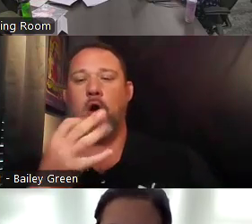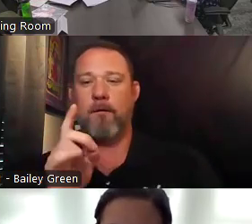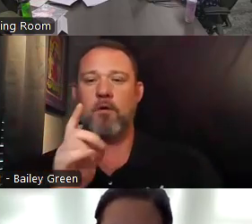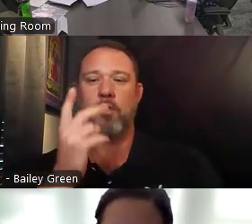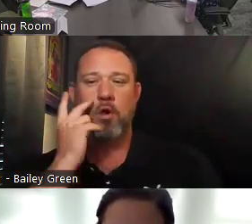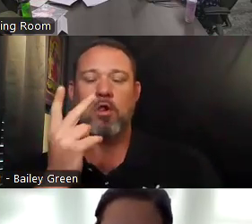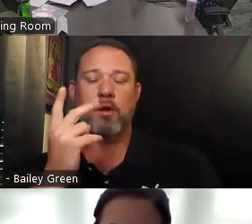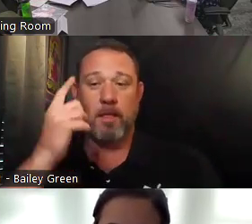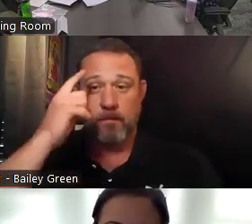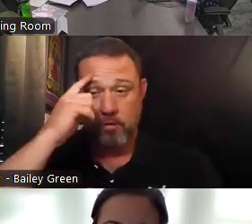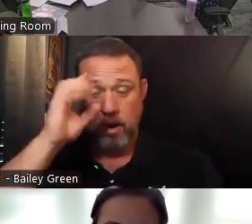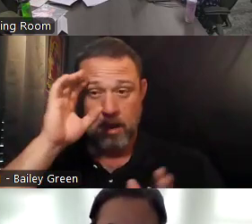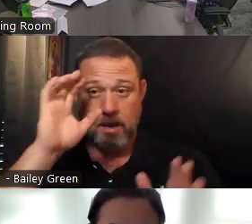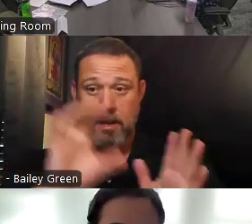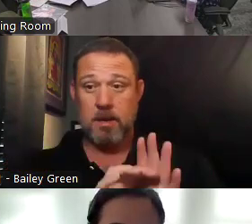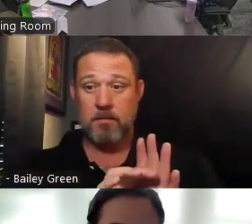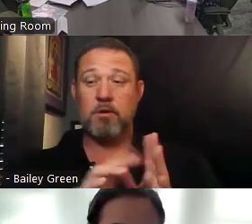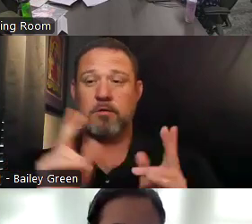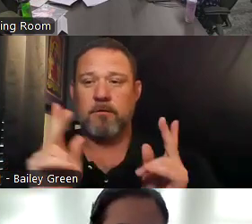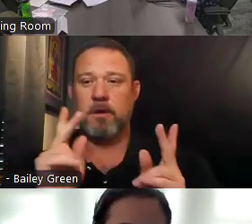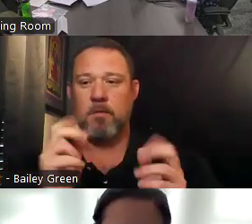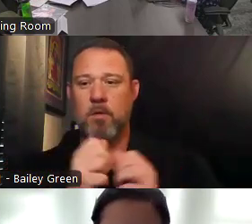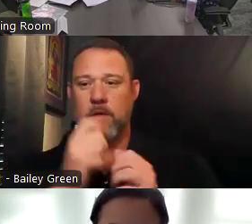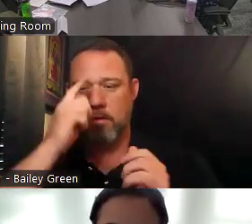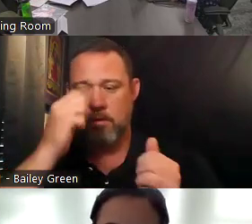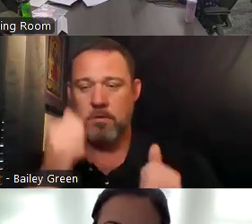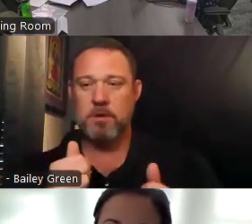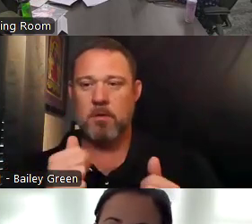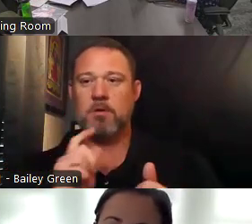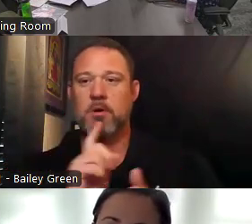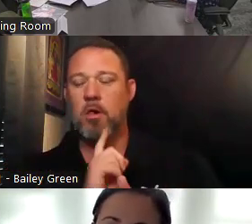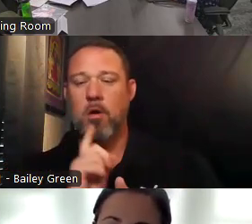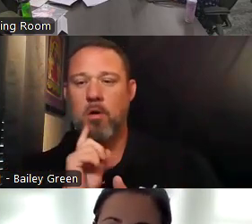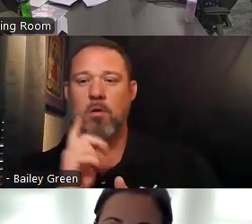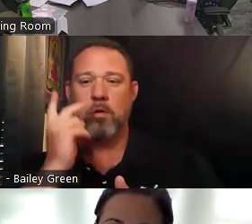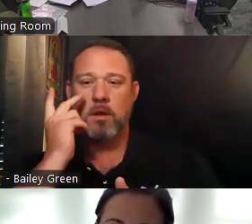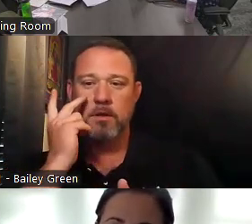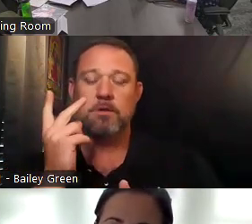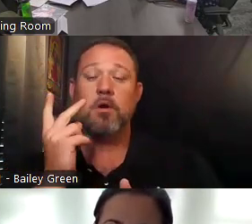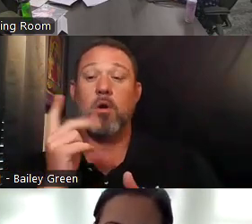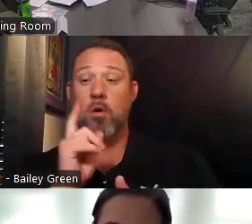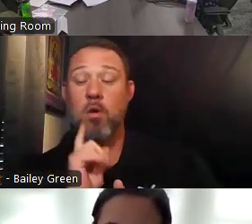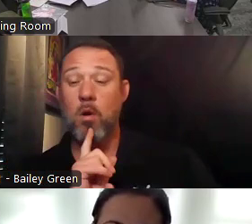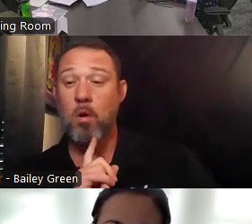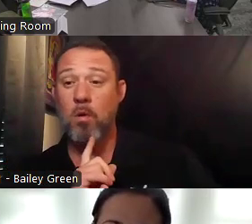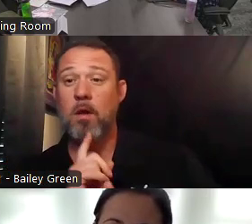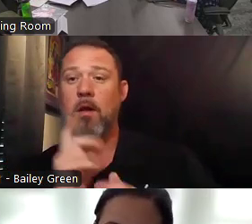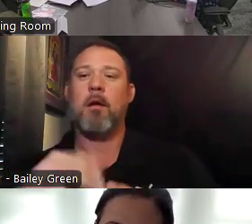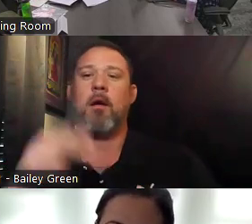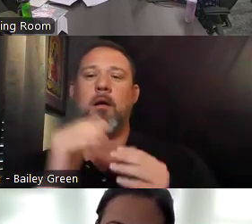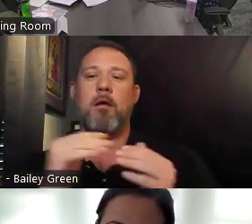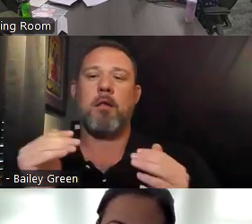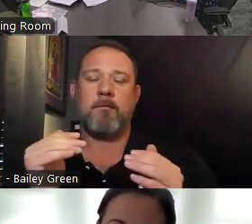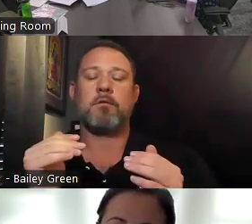at the brain images of people with Alzheimer's or with loneliness and saw that people who were lonely had higher levels of